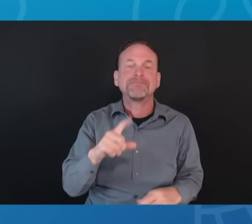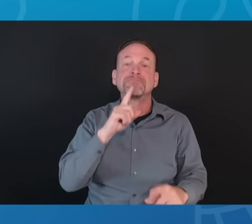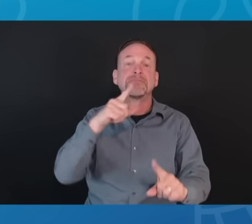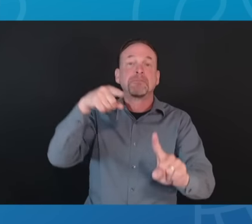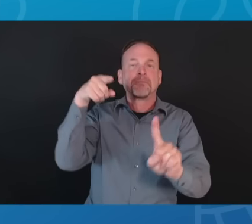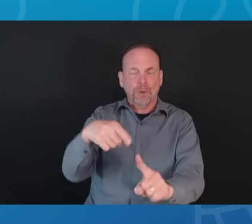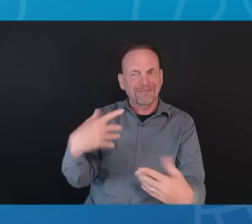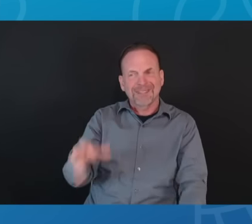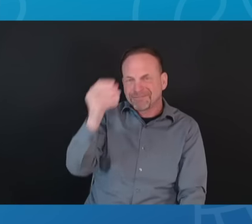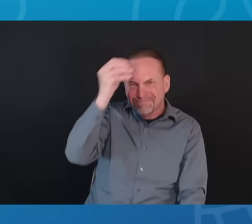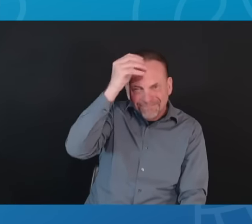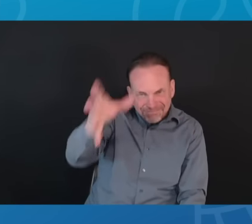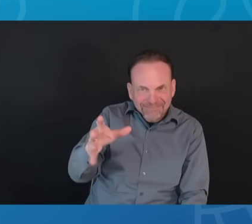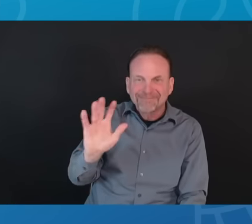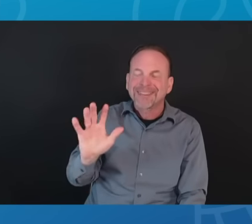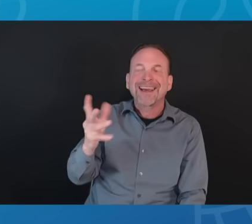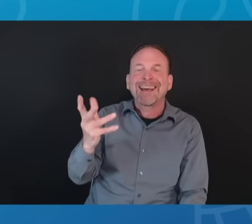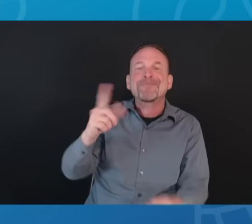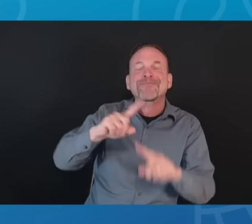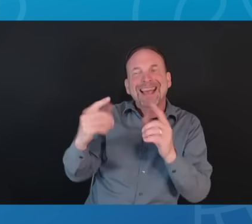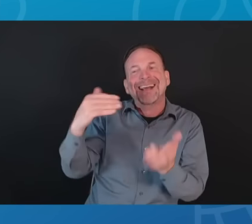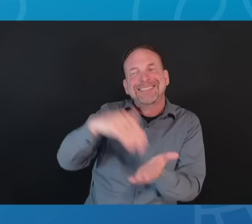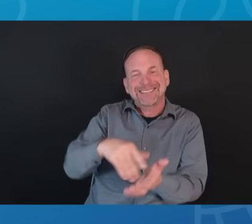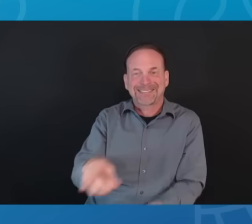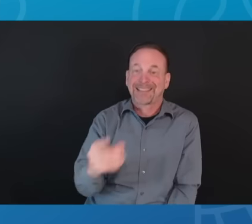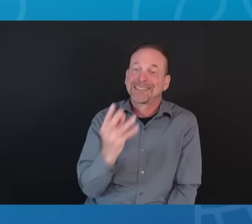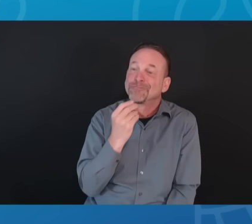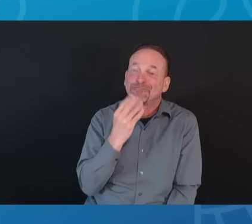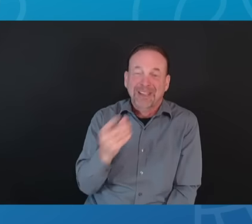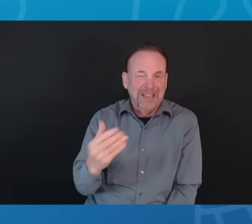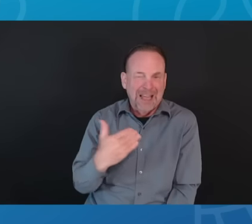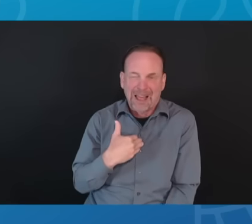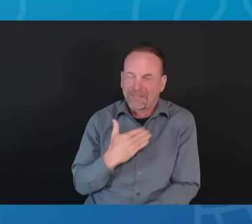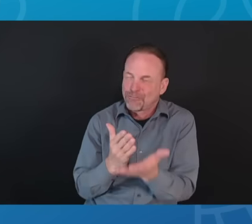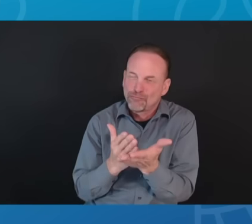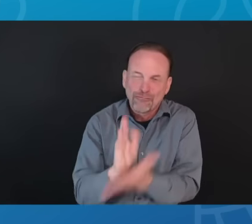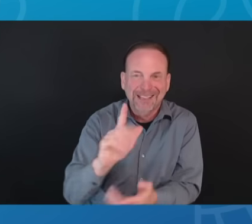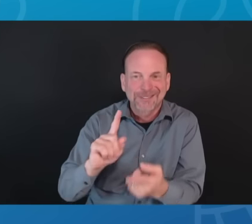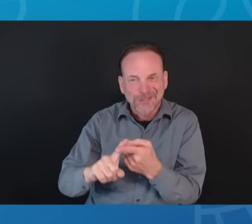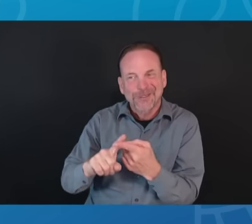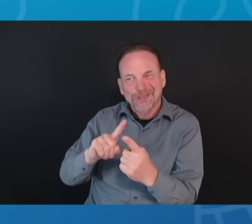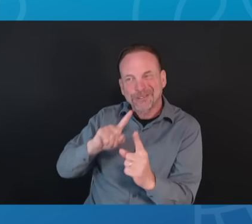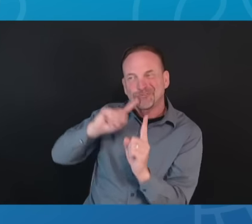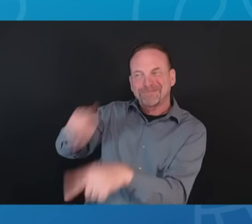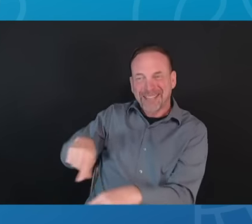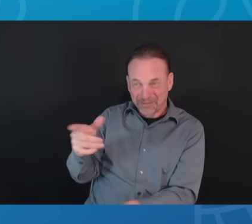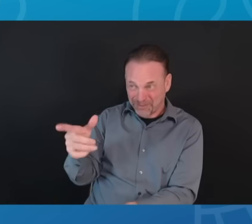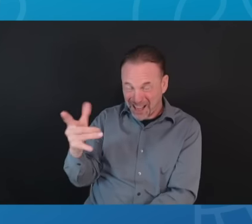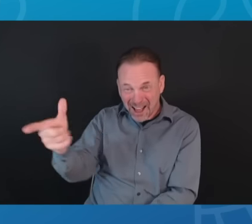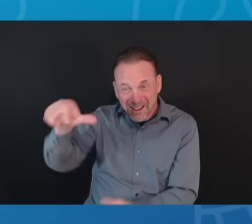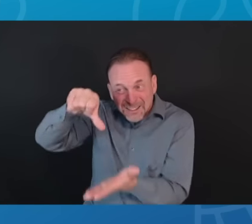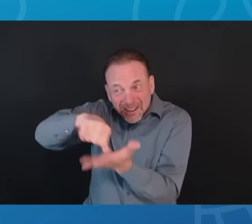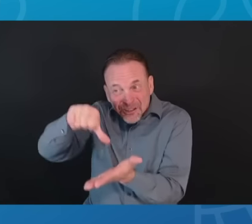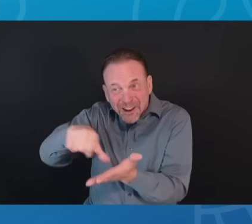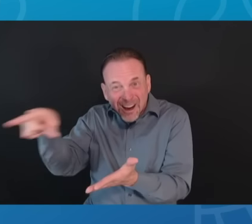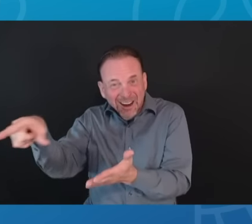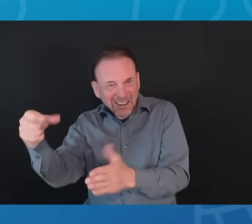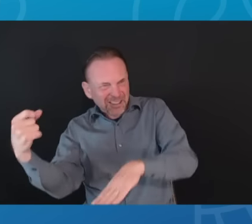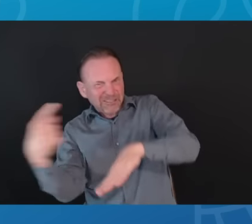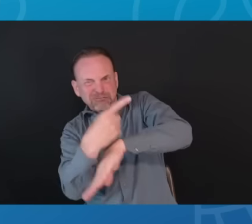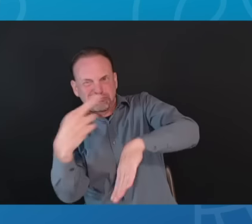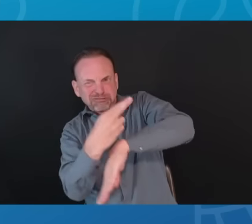Iran launched on Israel. And of course they have a right to respond to a state-on-state attack like that. I'm not going to get into